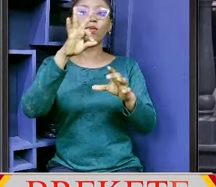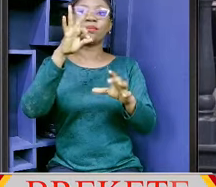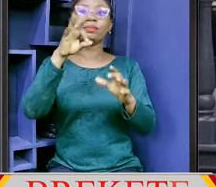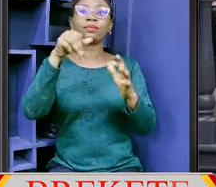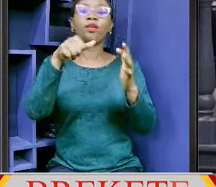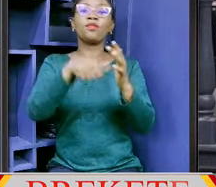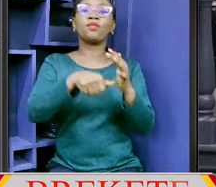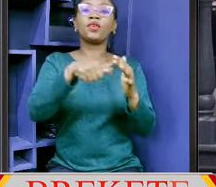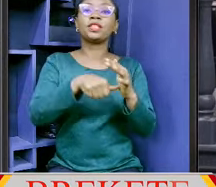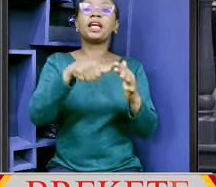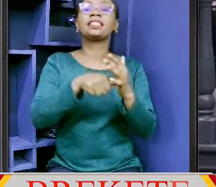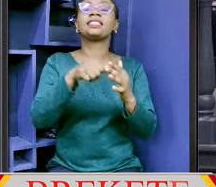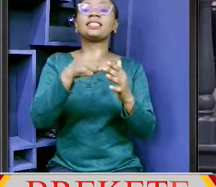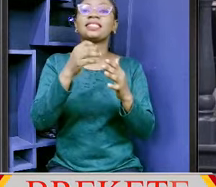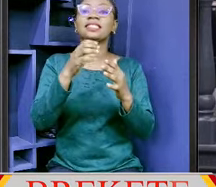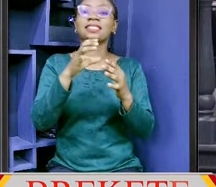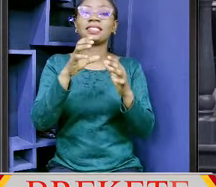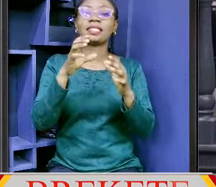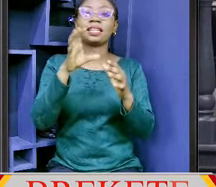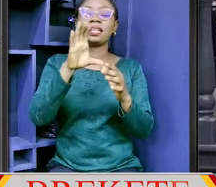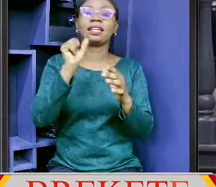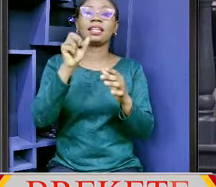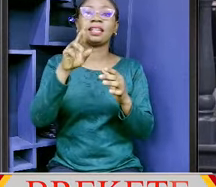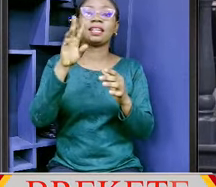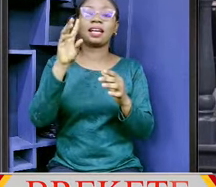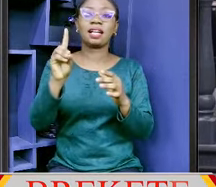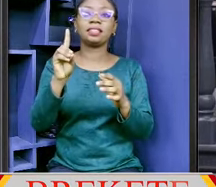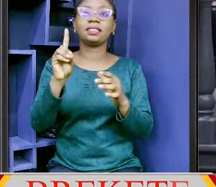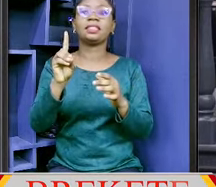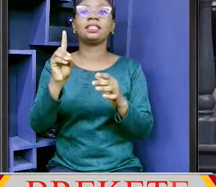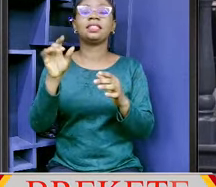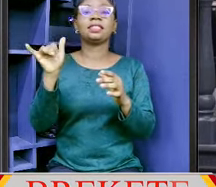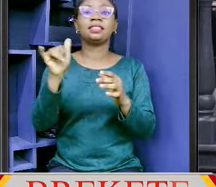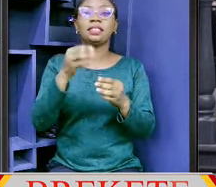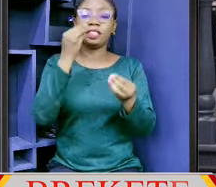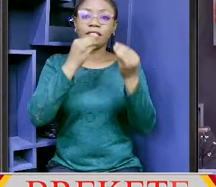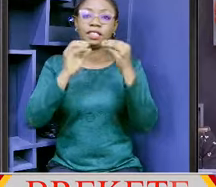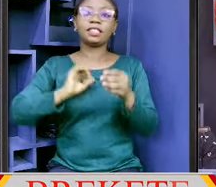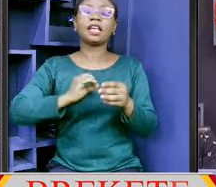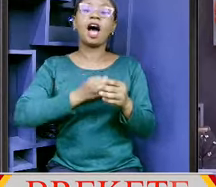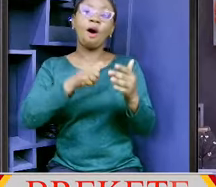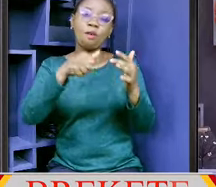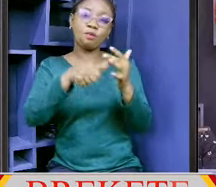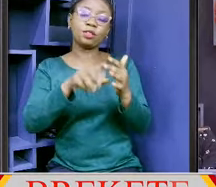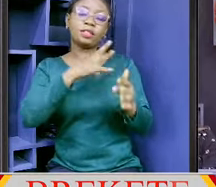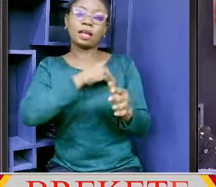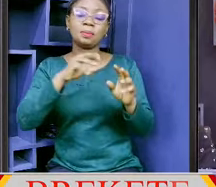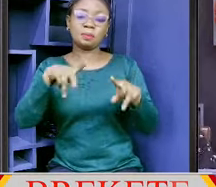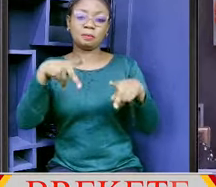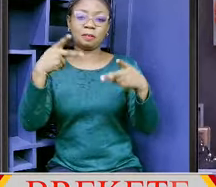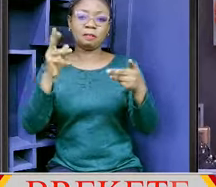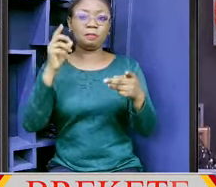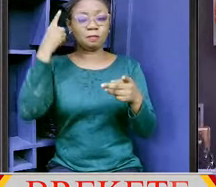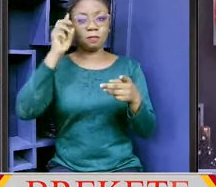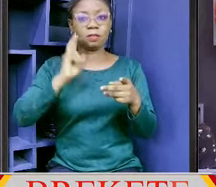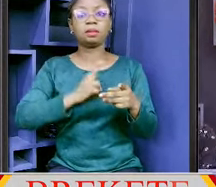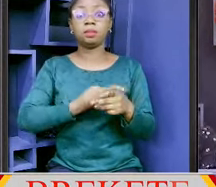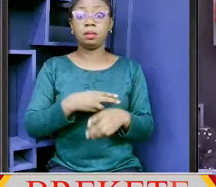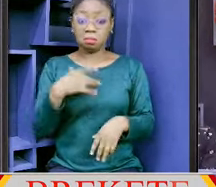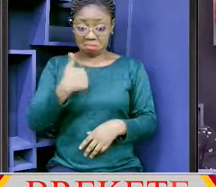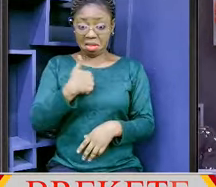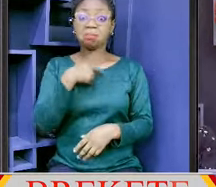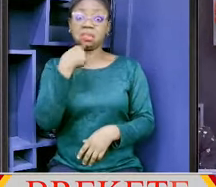Voters card. Voters card. They need our vote, so they provided that one for us. Make I tell you, many Nigerians no get voters